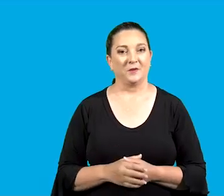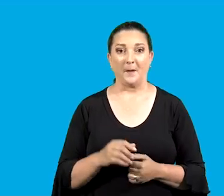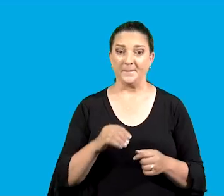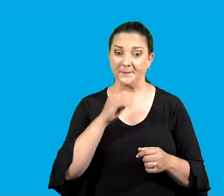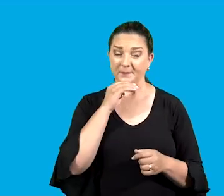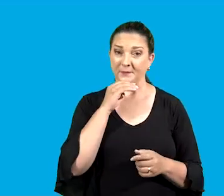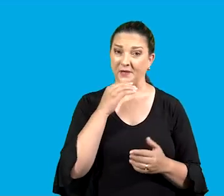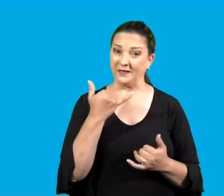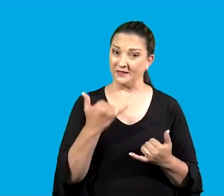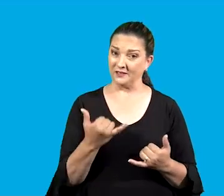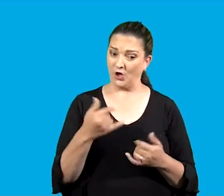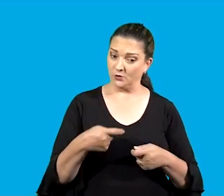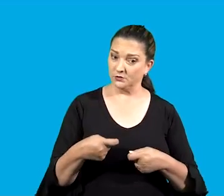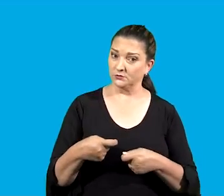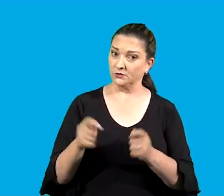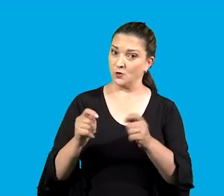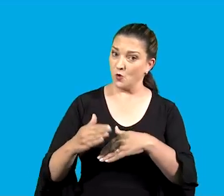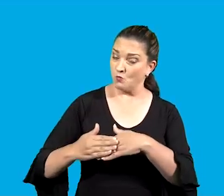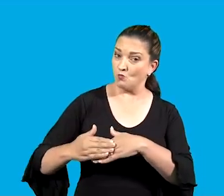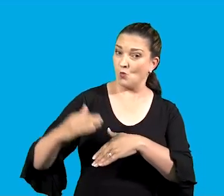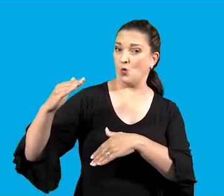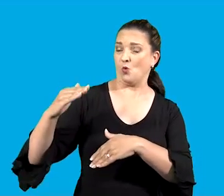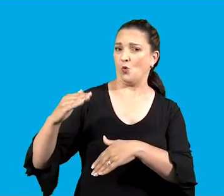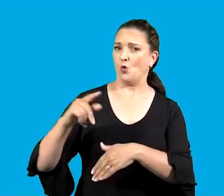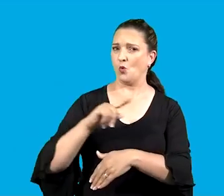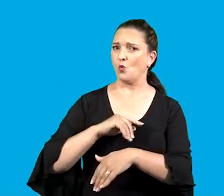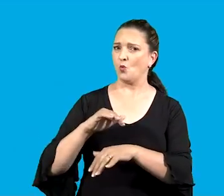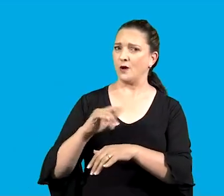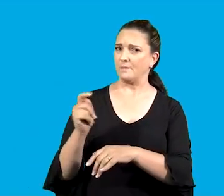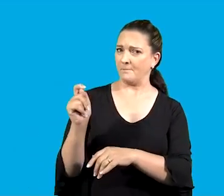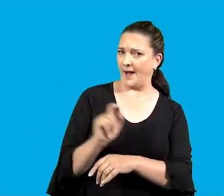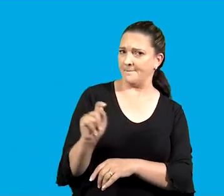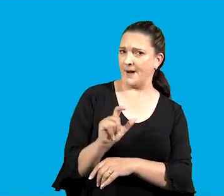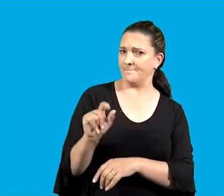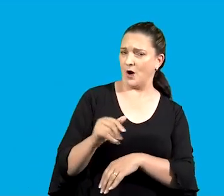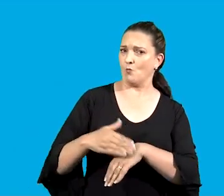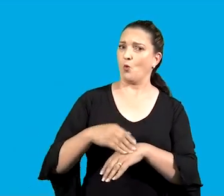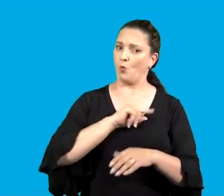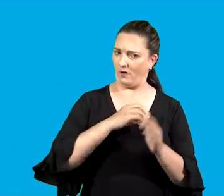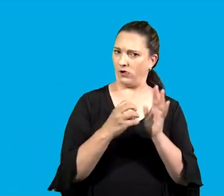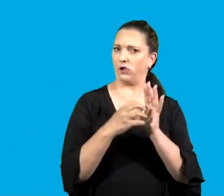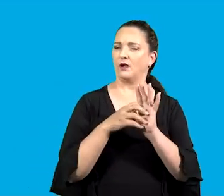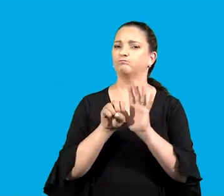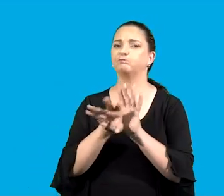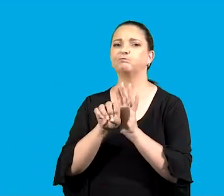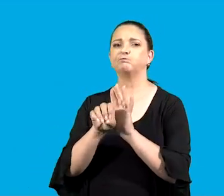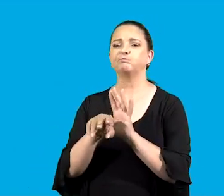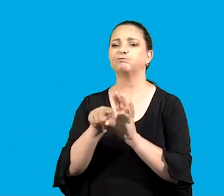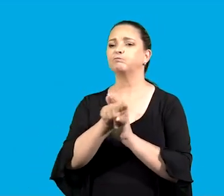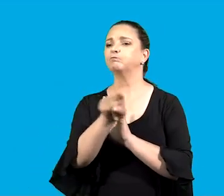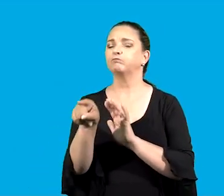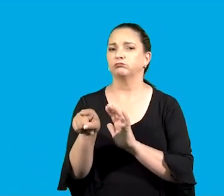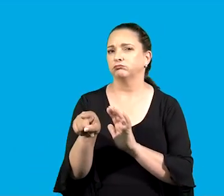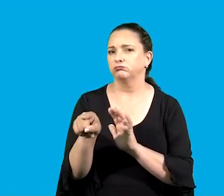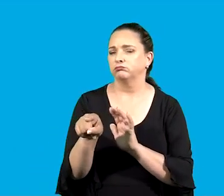brings an increase in our sales, because we advertise to have an effect on sales. Now, if